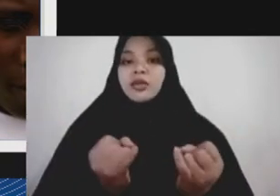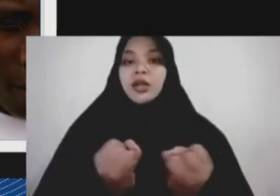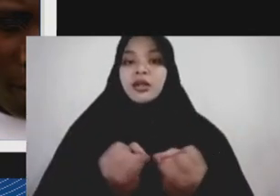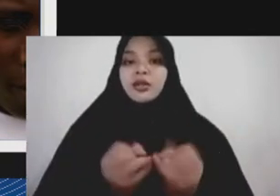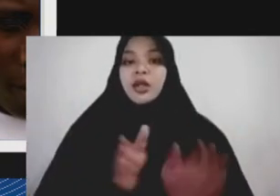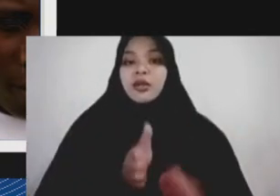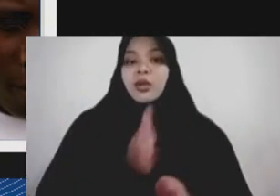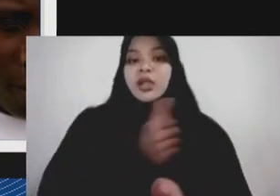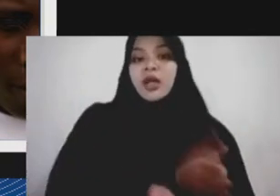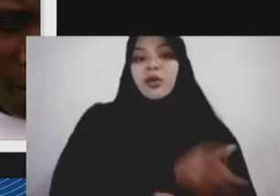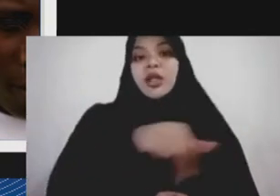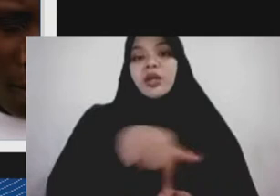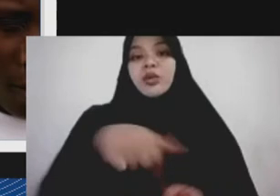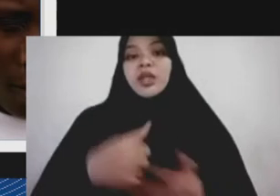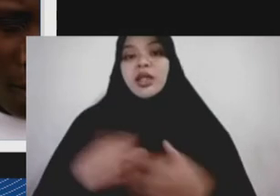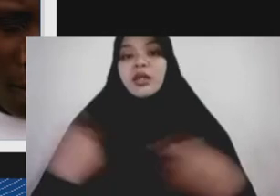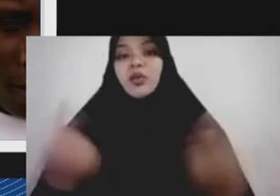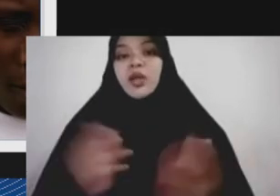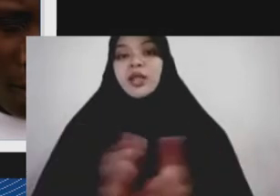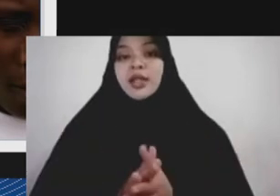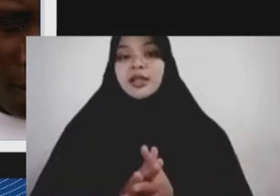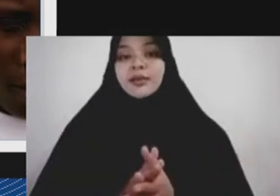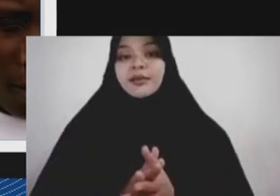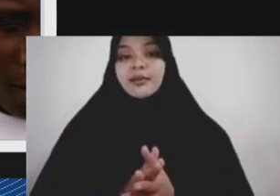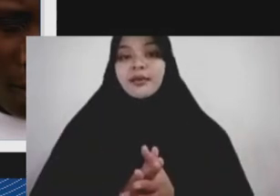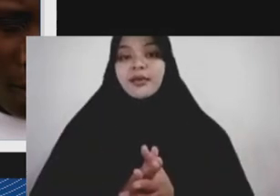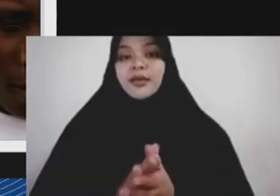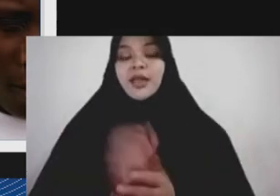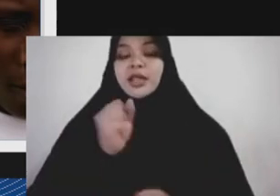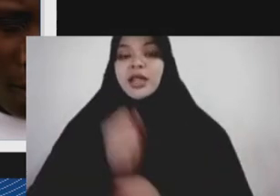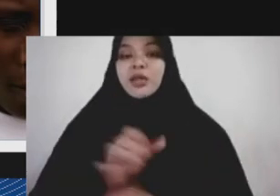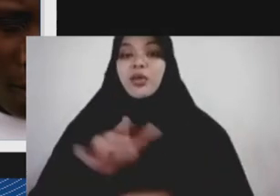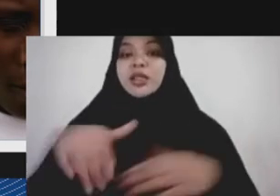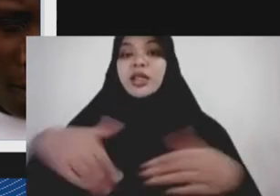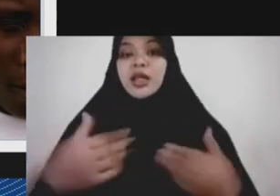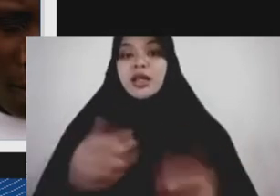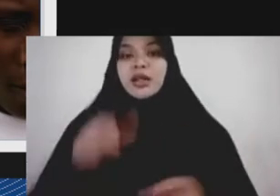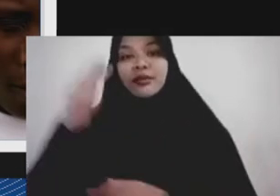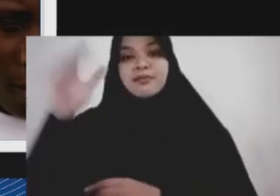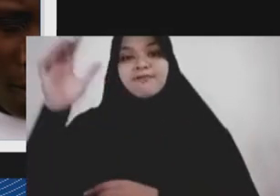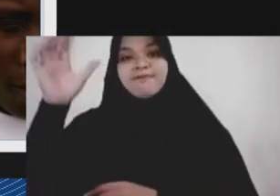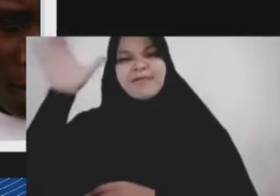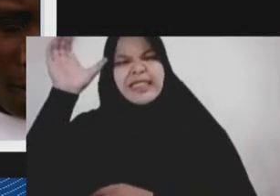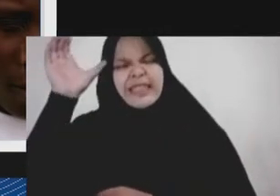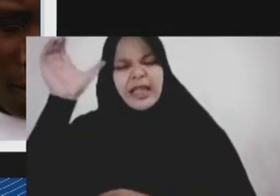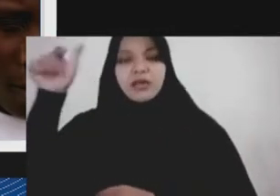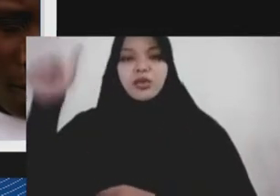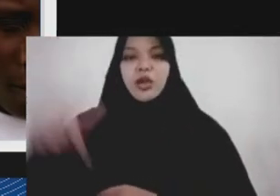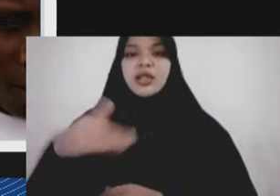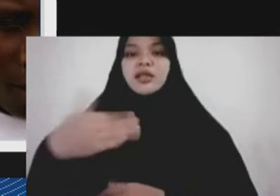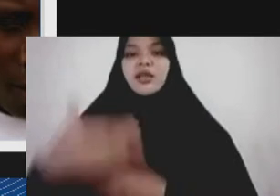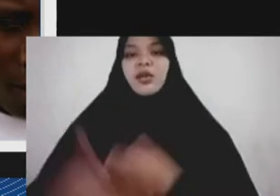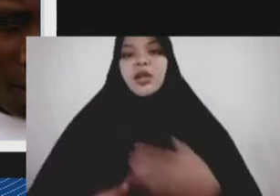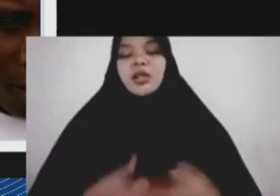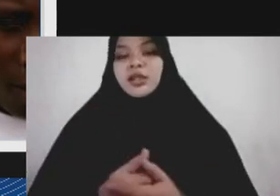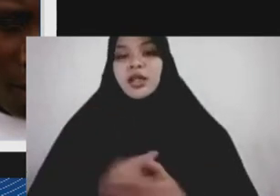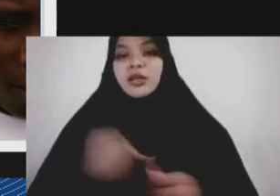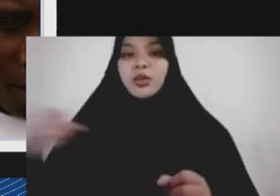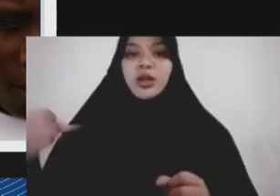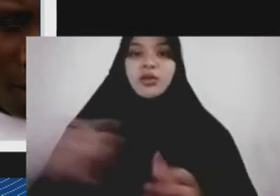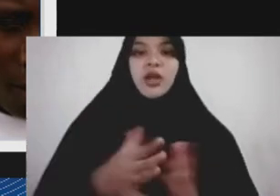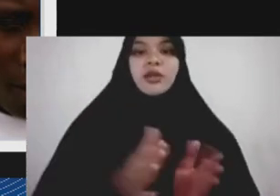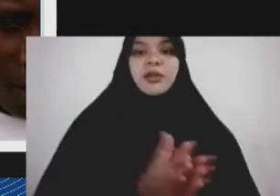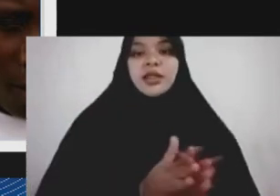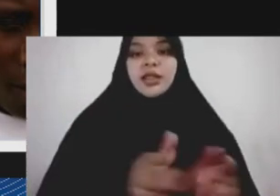the exacerbated stress that families have been facing with stay-at-home orders and the economic shocks that have